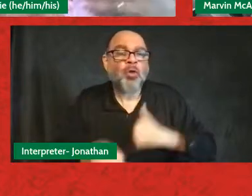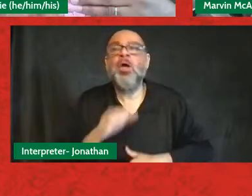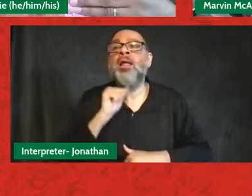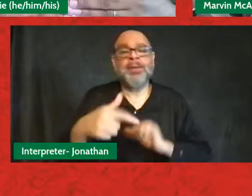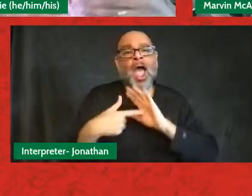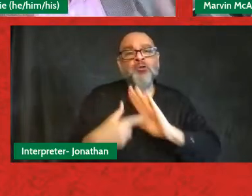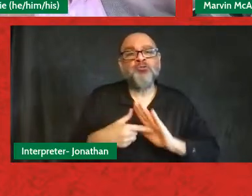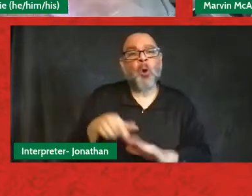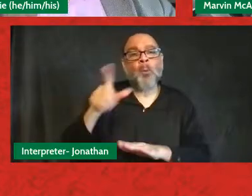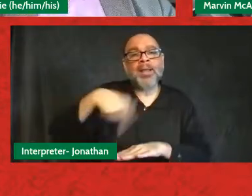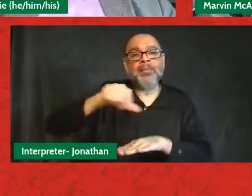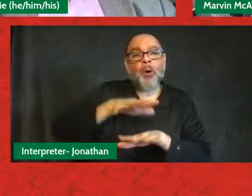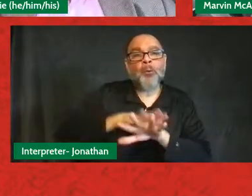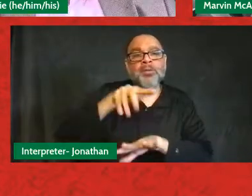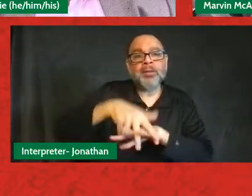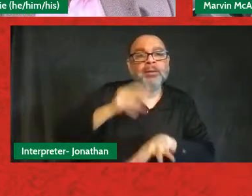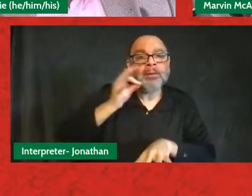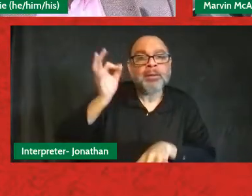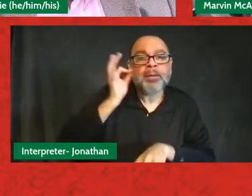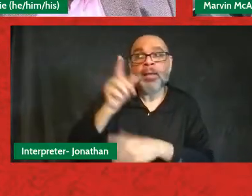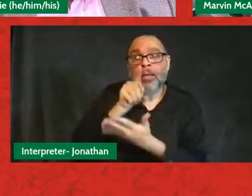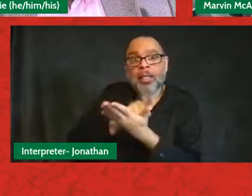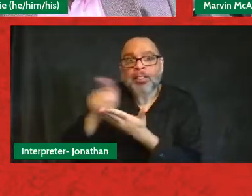and often Africans. So go on, Marvin.